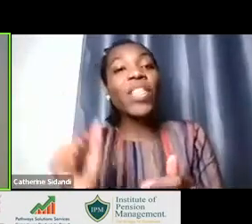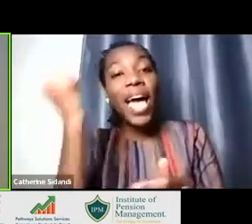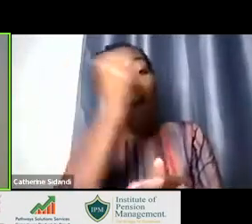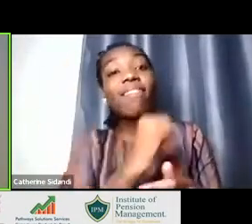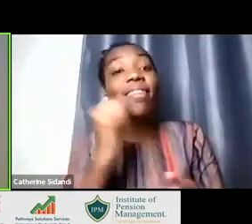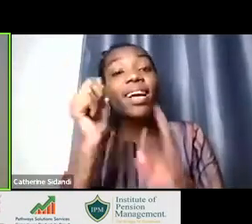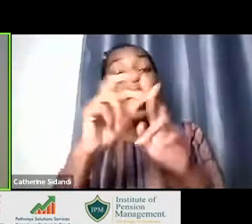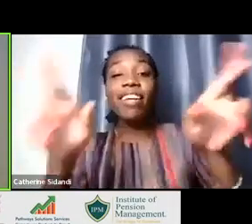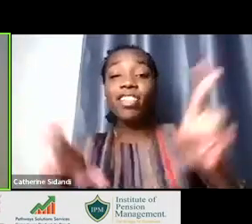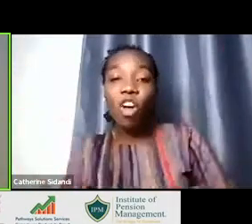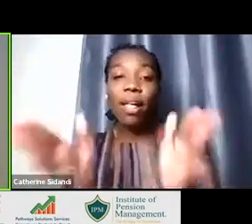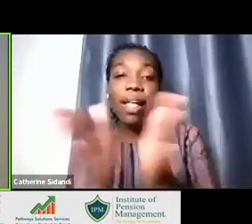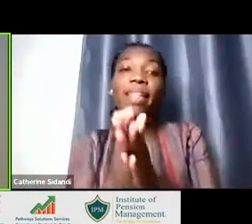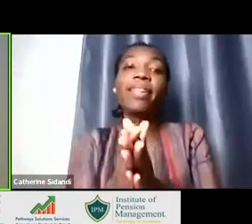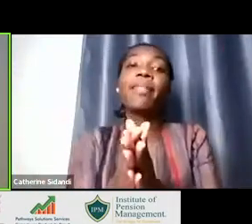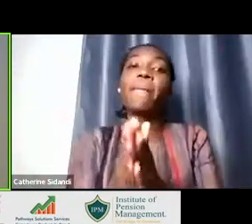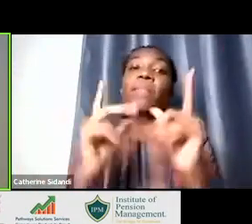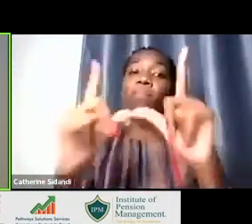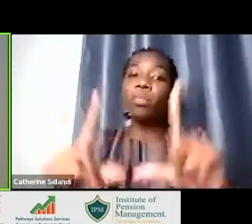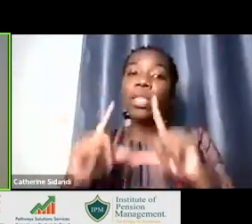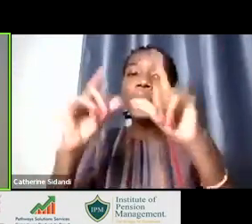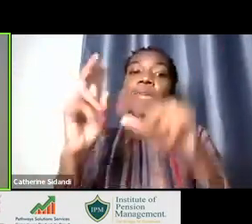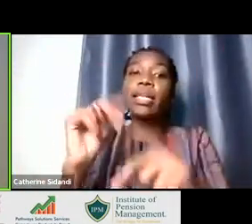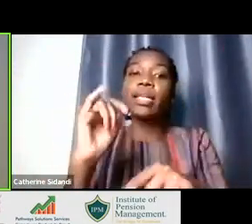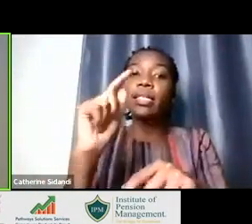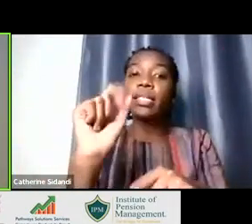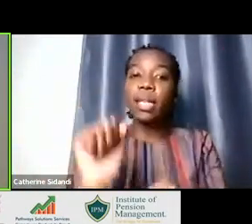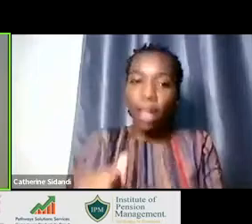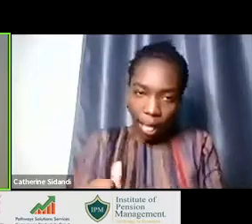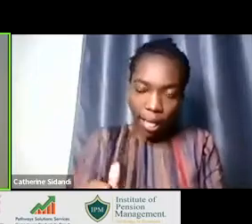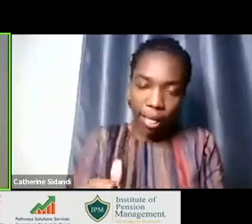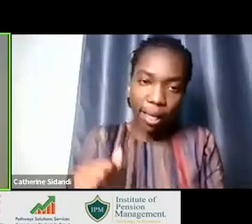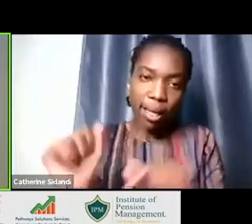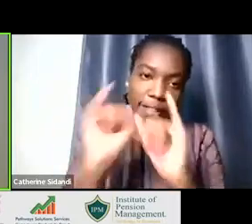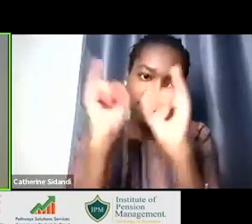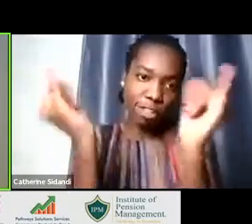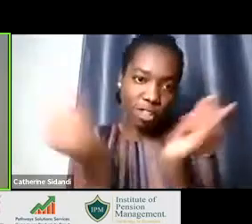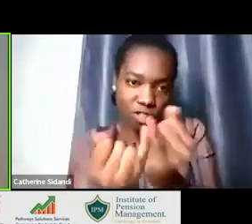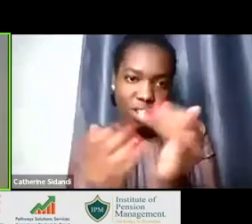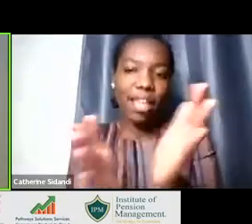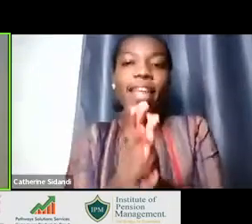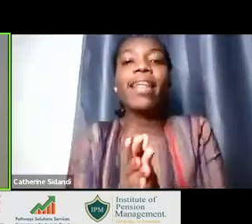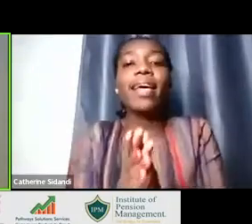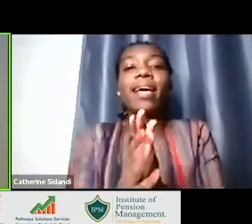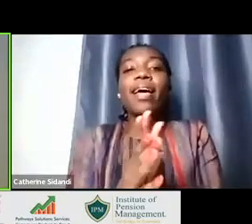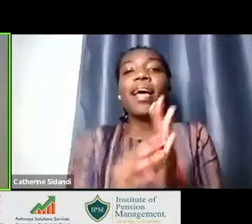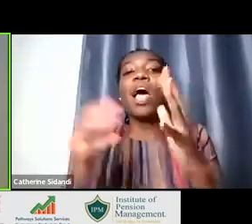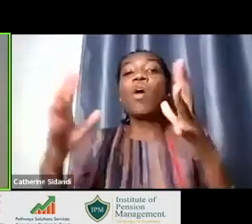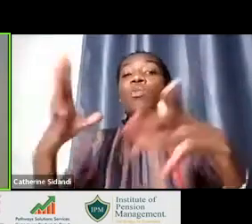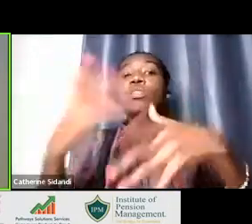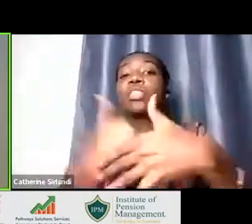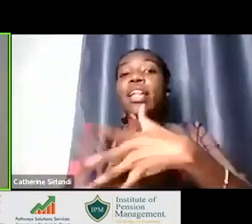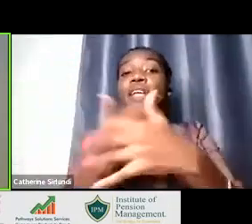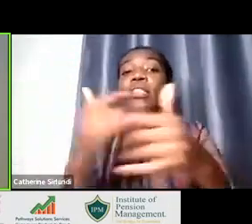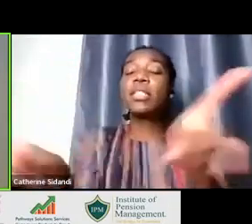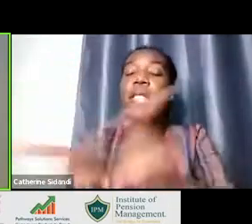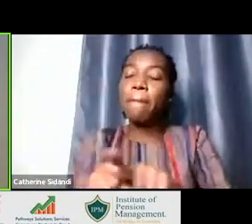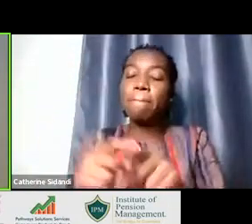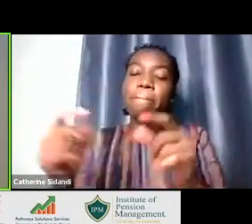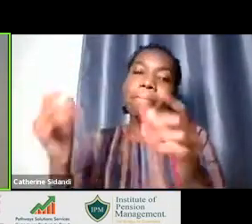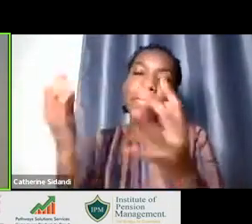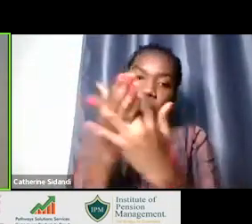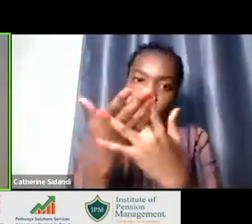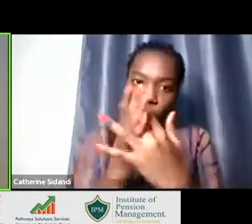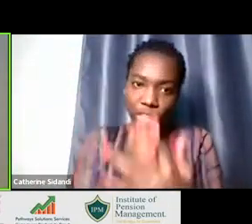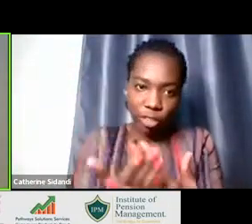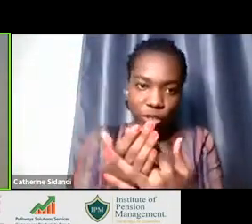In addition, he's accredited by NITA and Mediation Institute, Australia, as a mediation trainer. He's accredited as a mediator